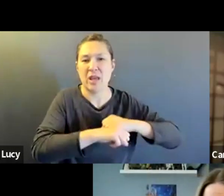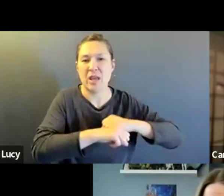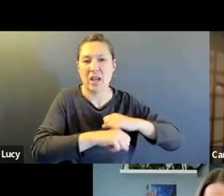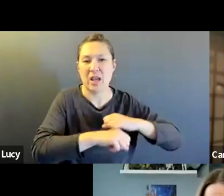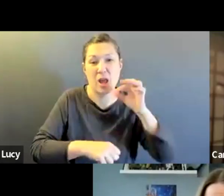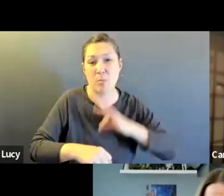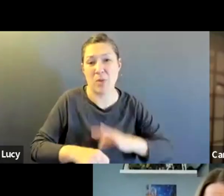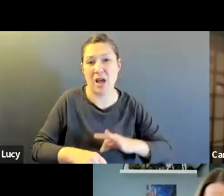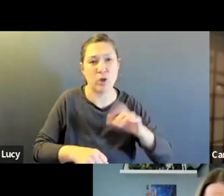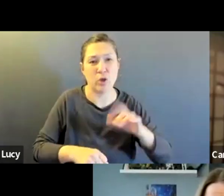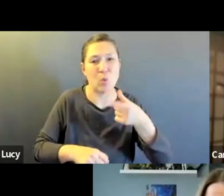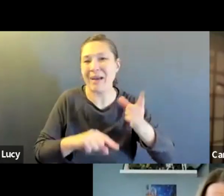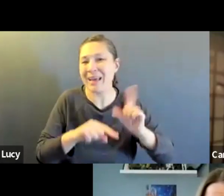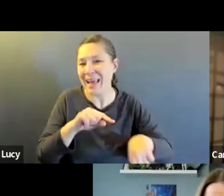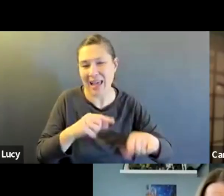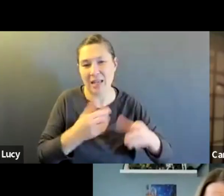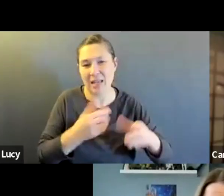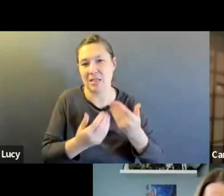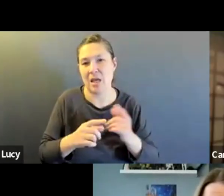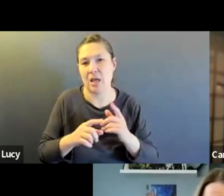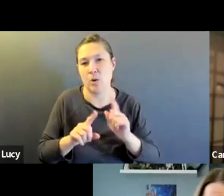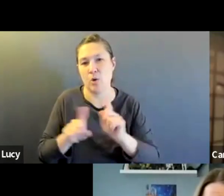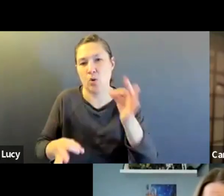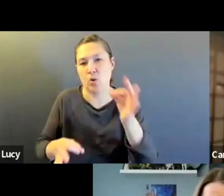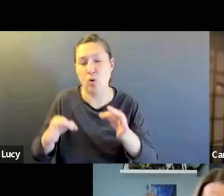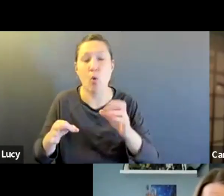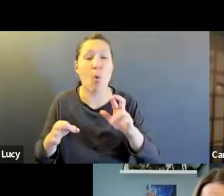do that as easily because of those federal grants and contracts.